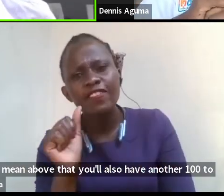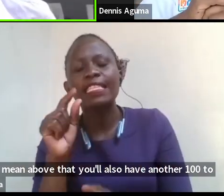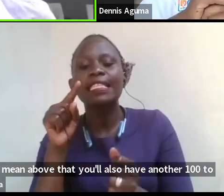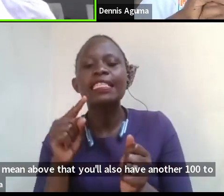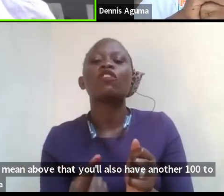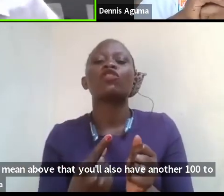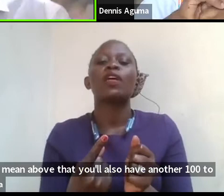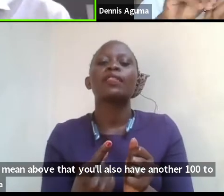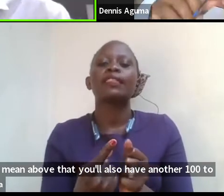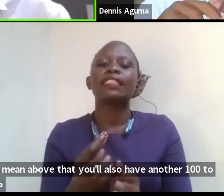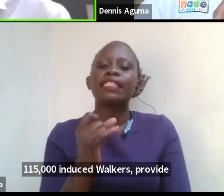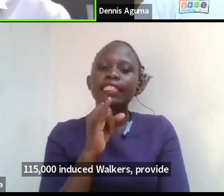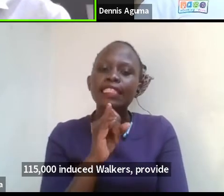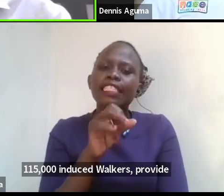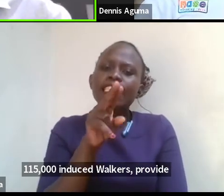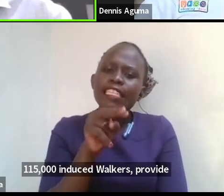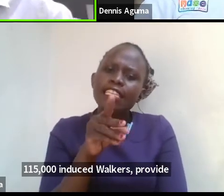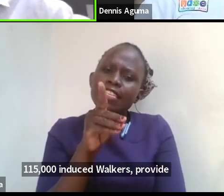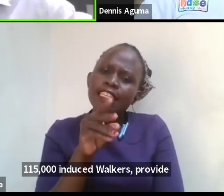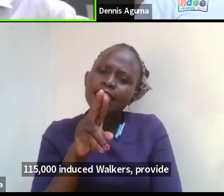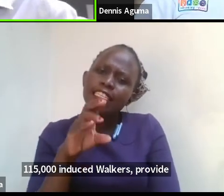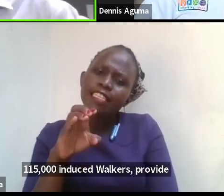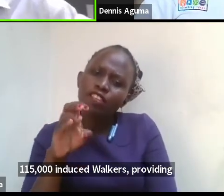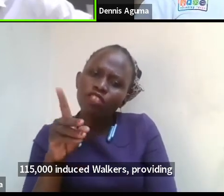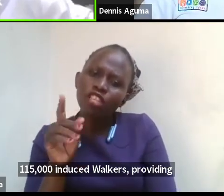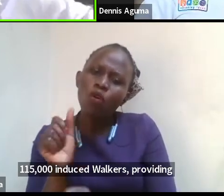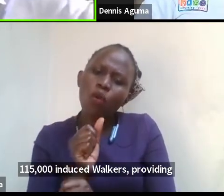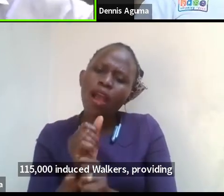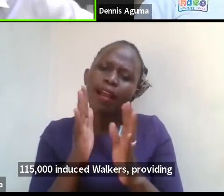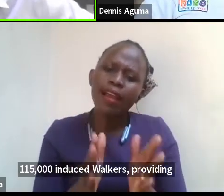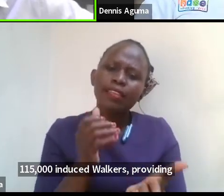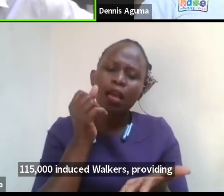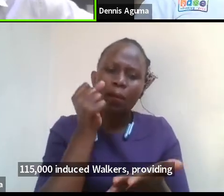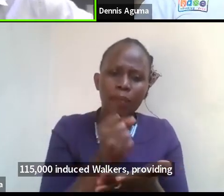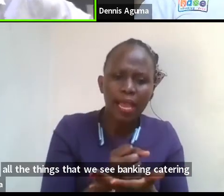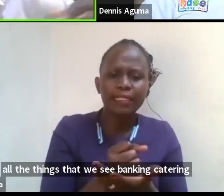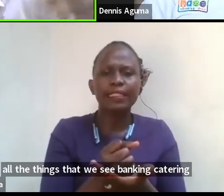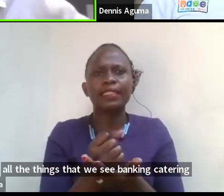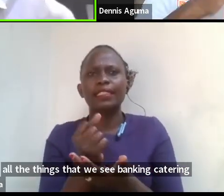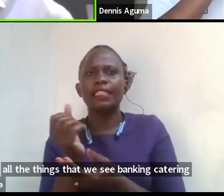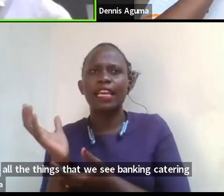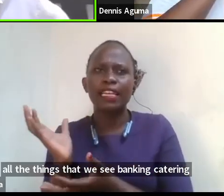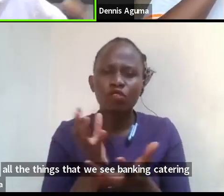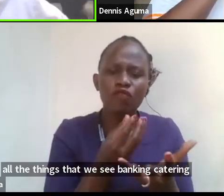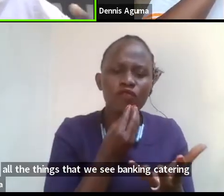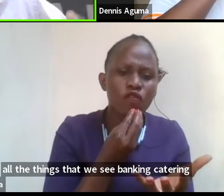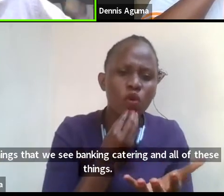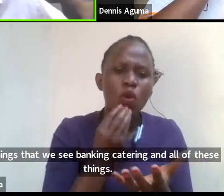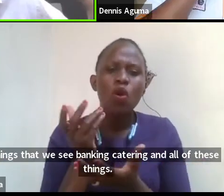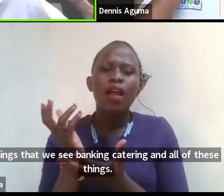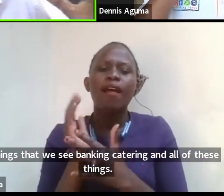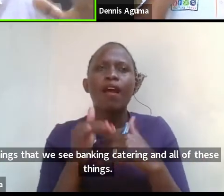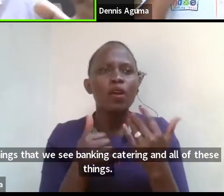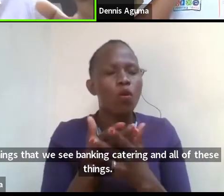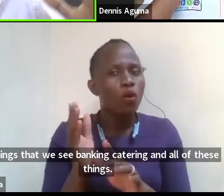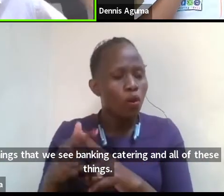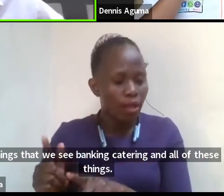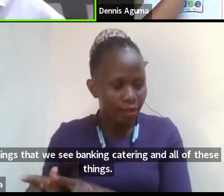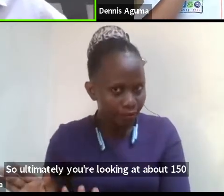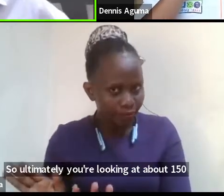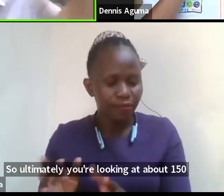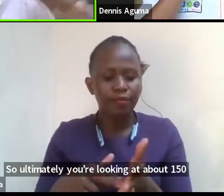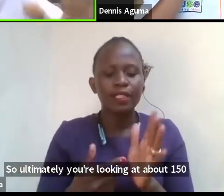workers, providing all the things that we see, banking, catering, and all of these things. So ultimately, you're looking at about